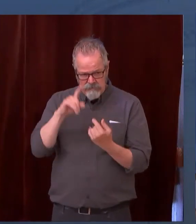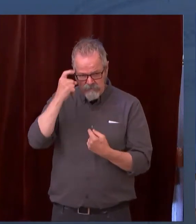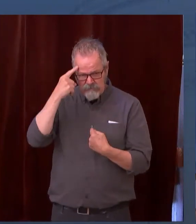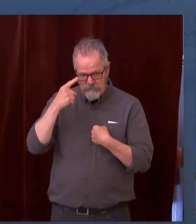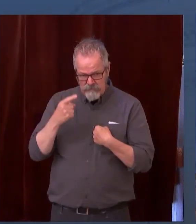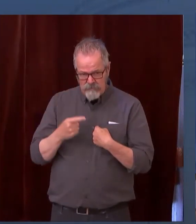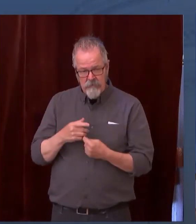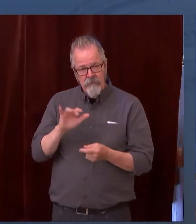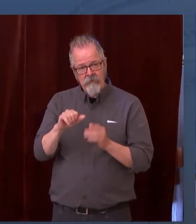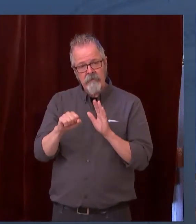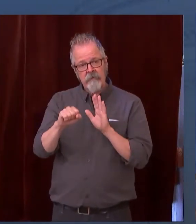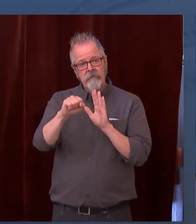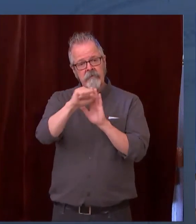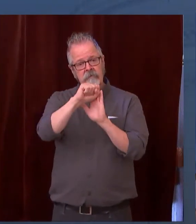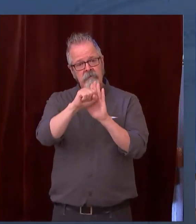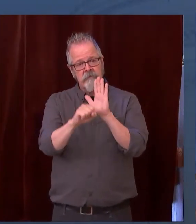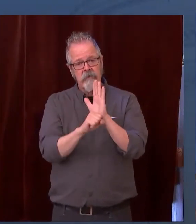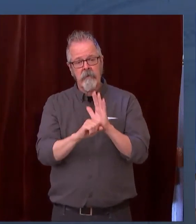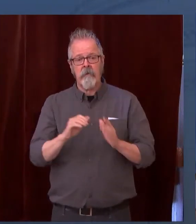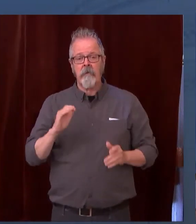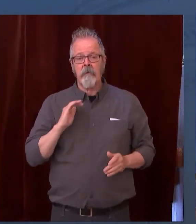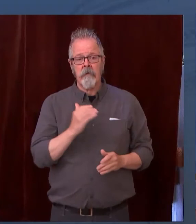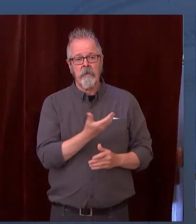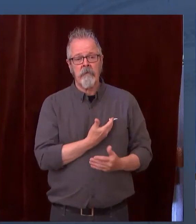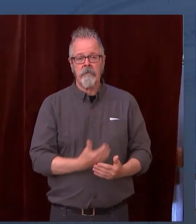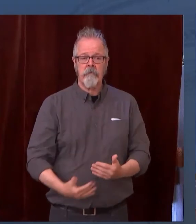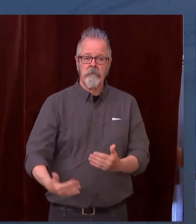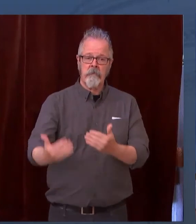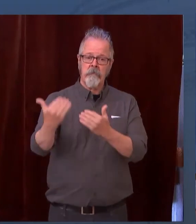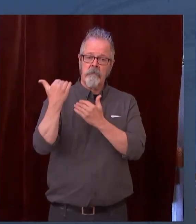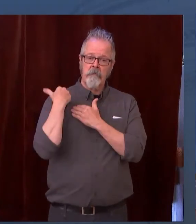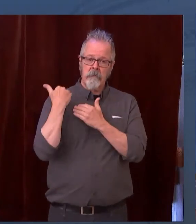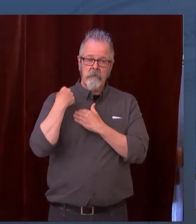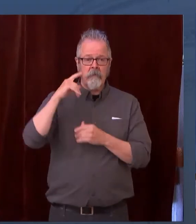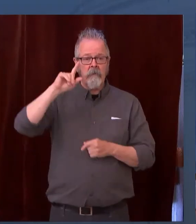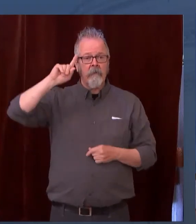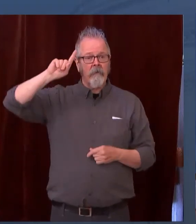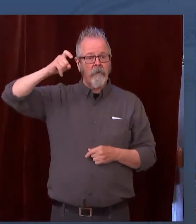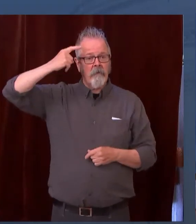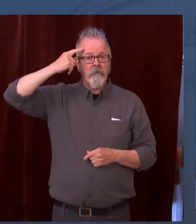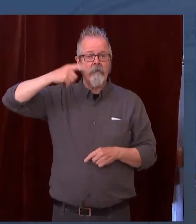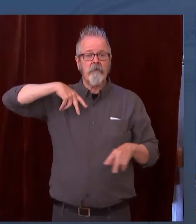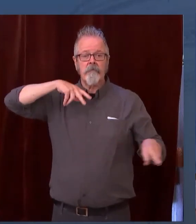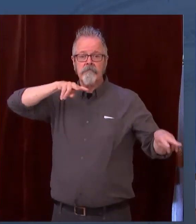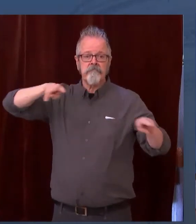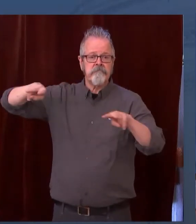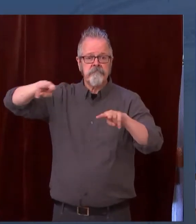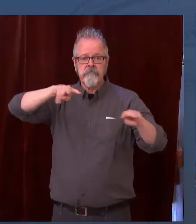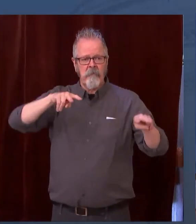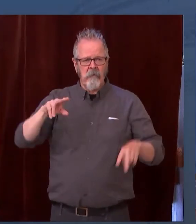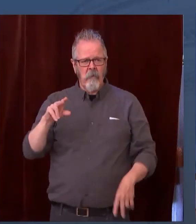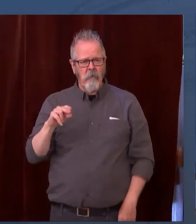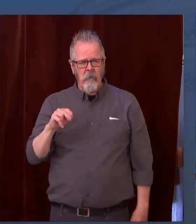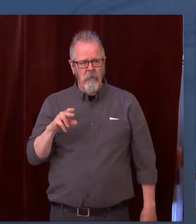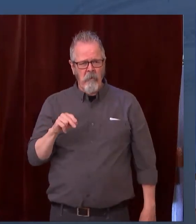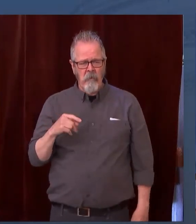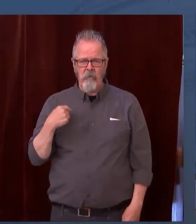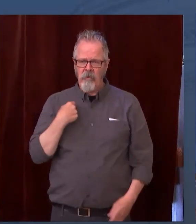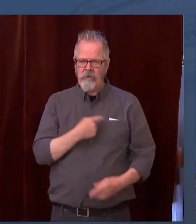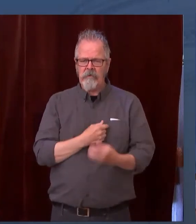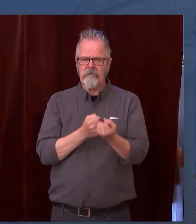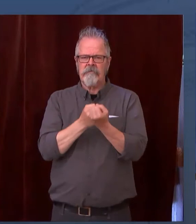with communication to increase increase usage of masks. We will be having